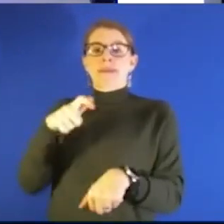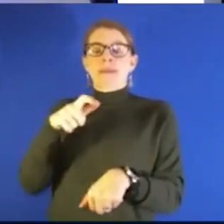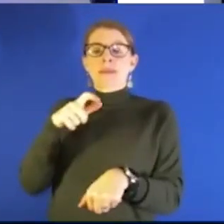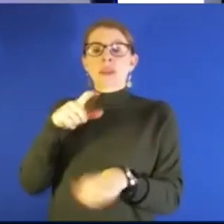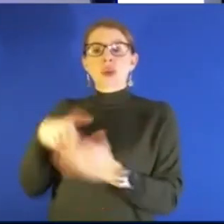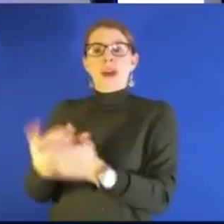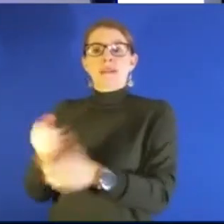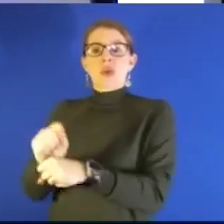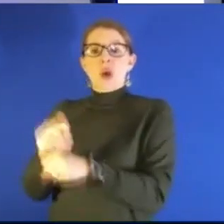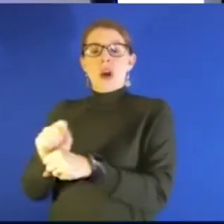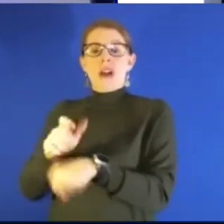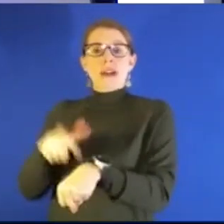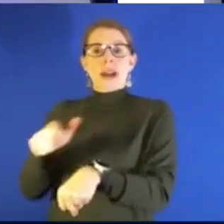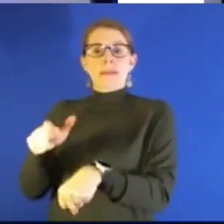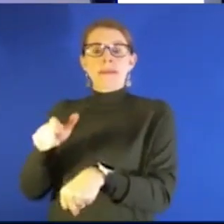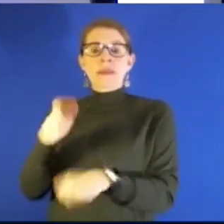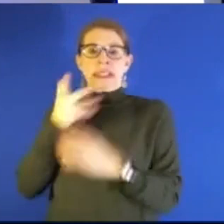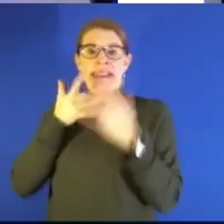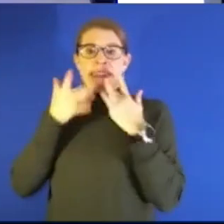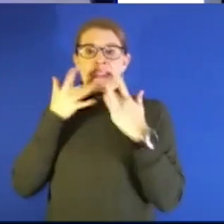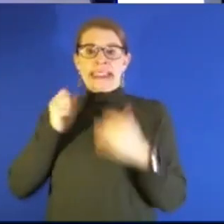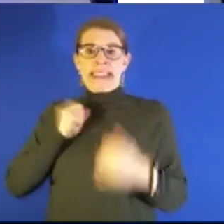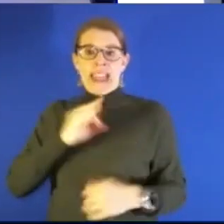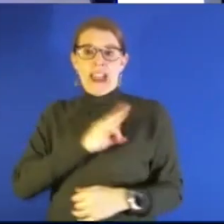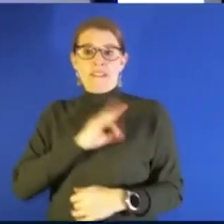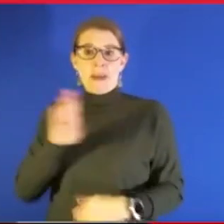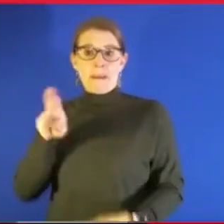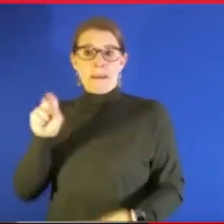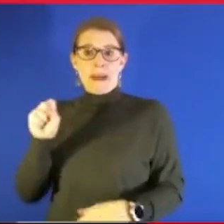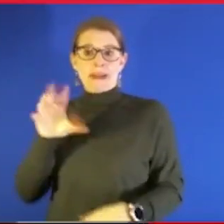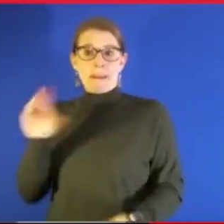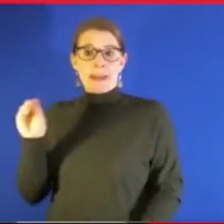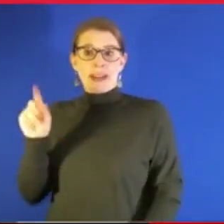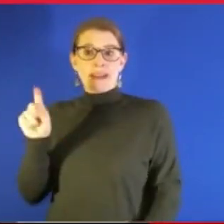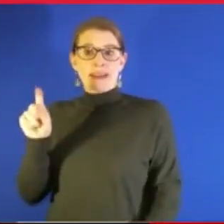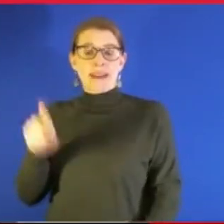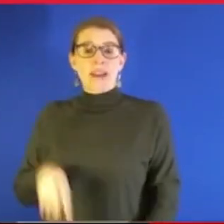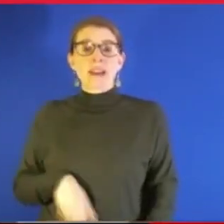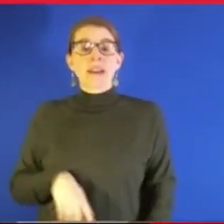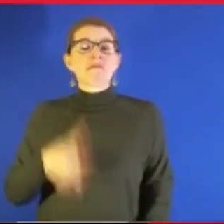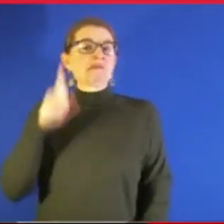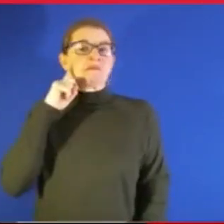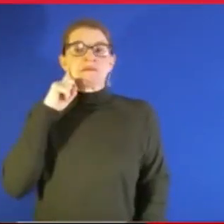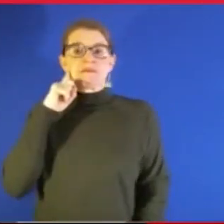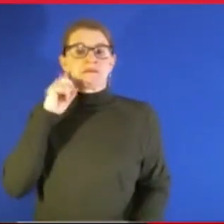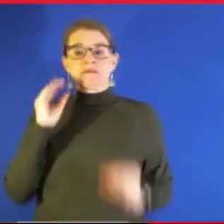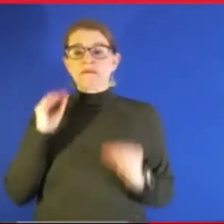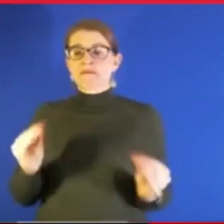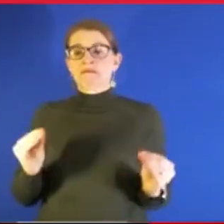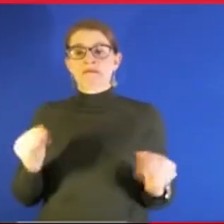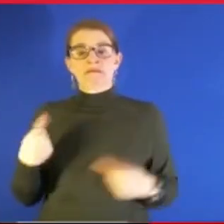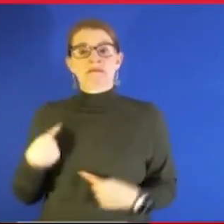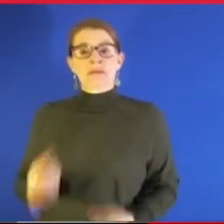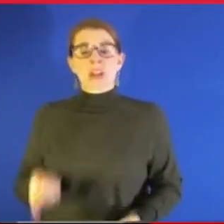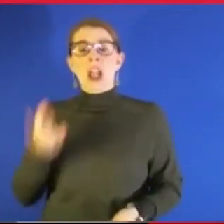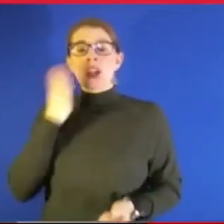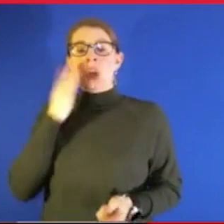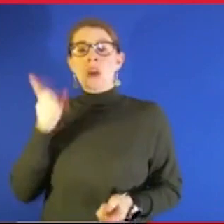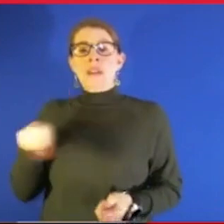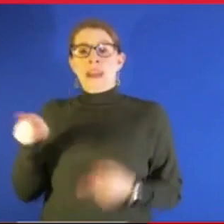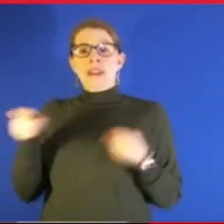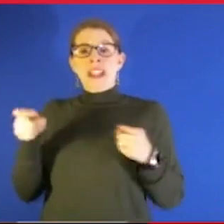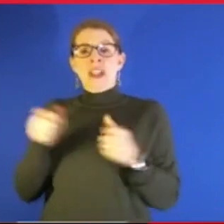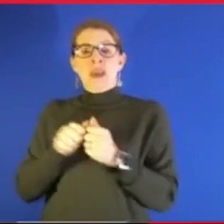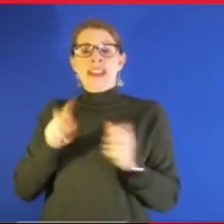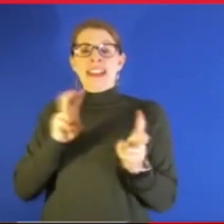services due to shortages with staff? Do you know? Yeah, I haven't heard something lately, but I know they were dealing with this issue before